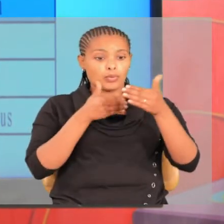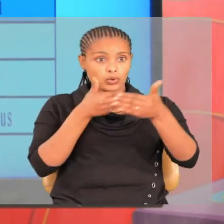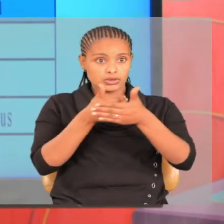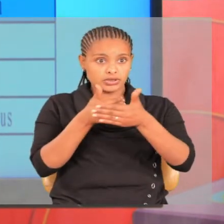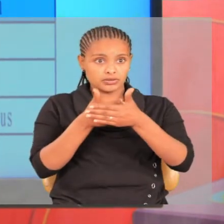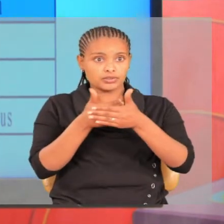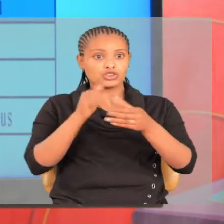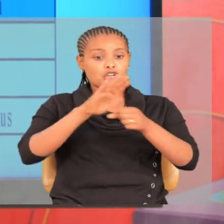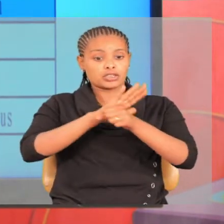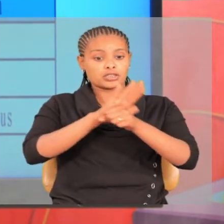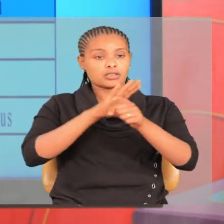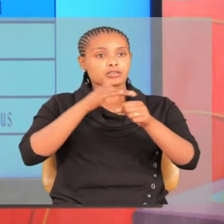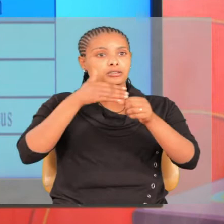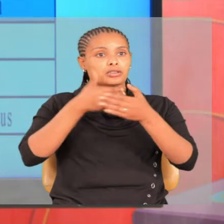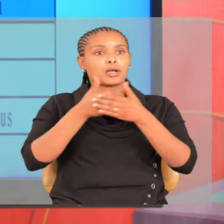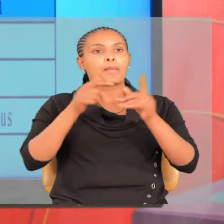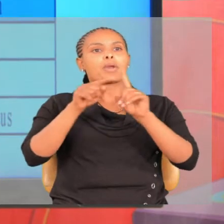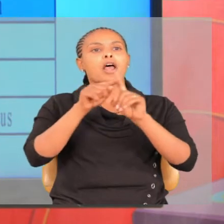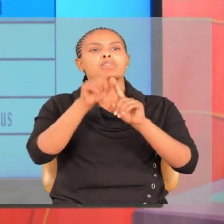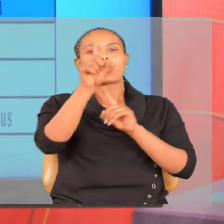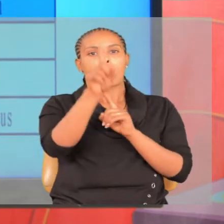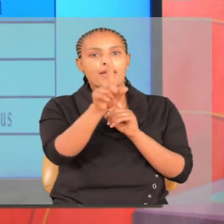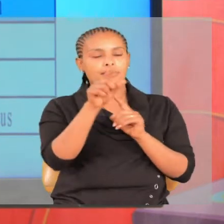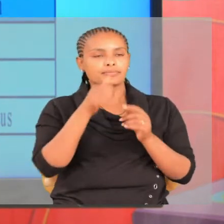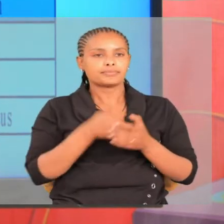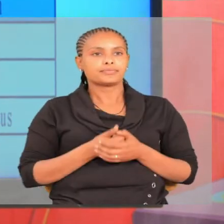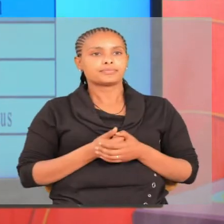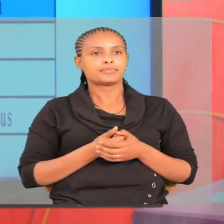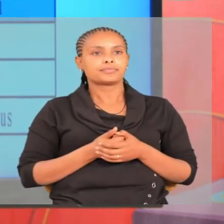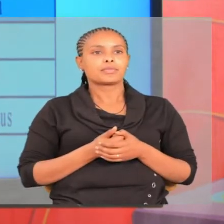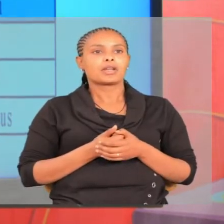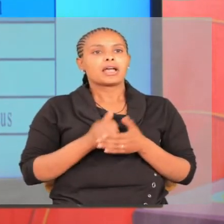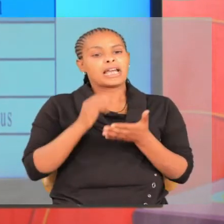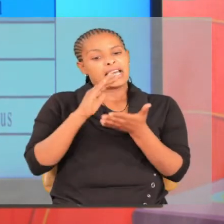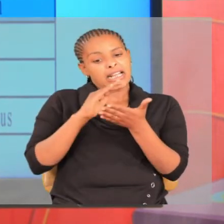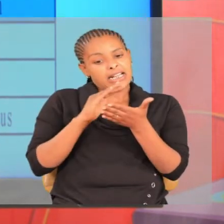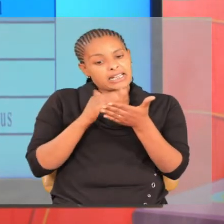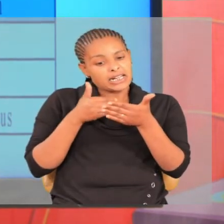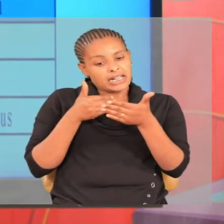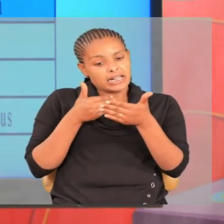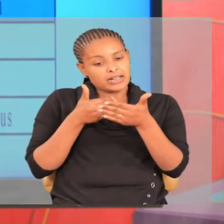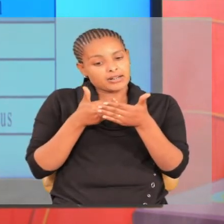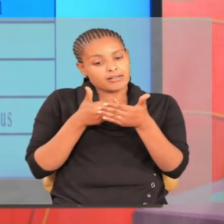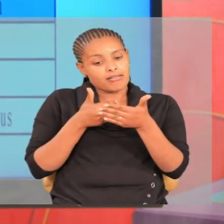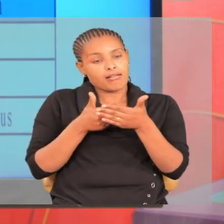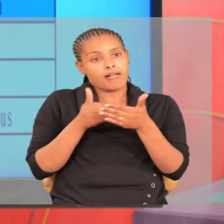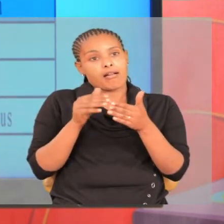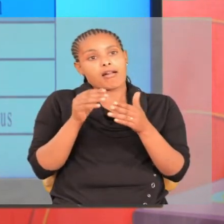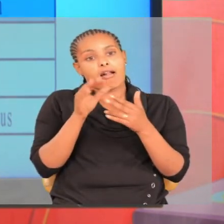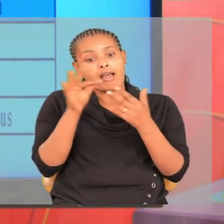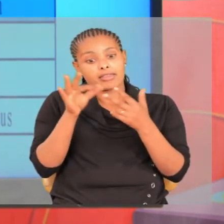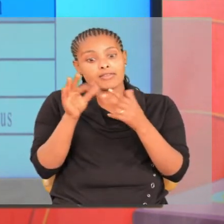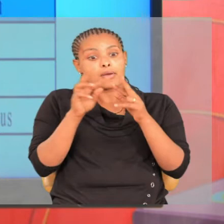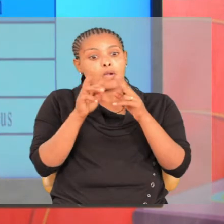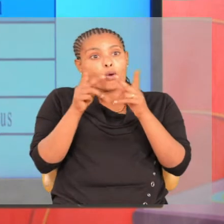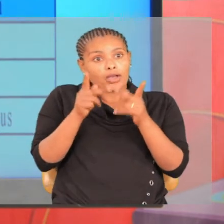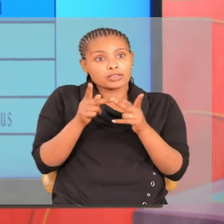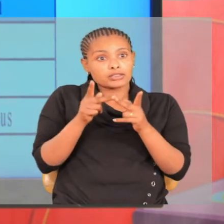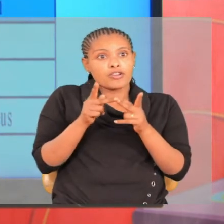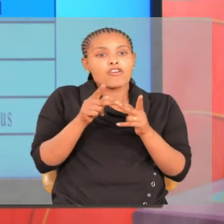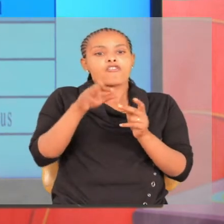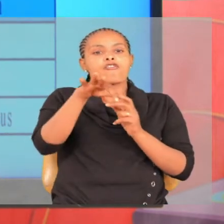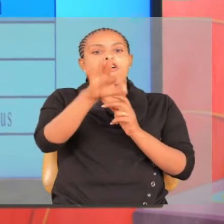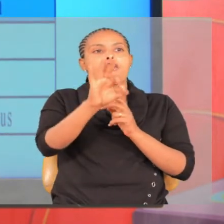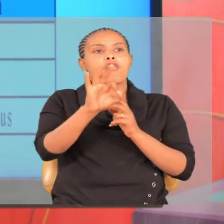Approximate charge is +1. Relative location, proton of the atom is